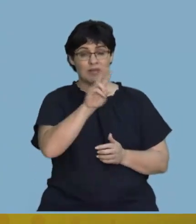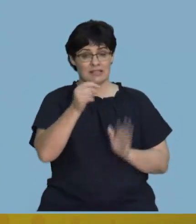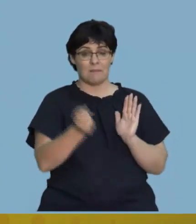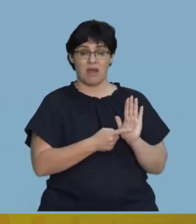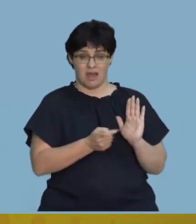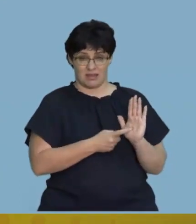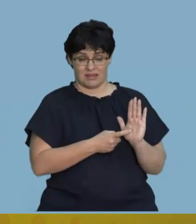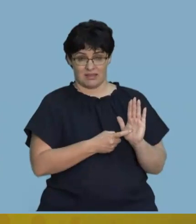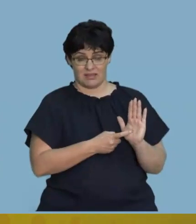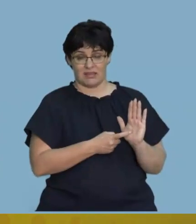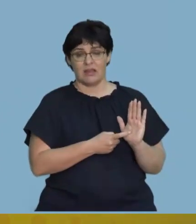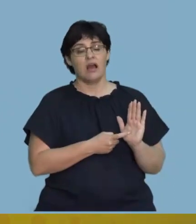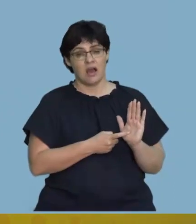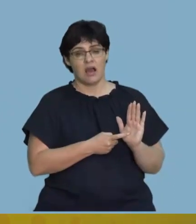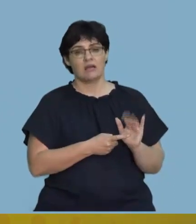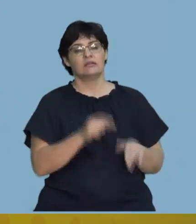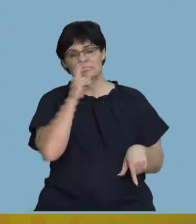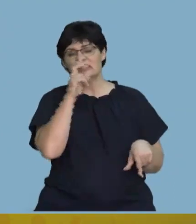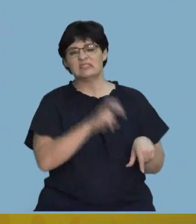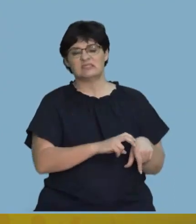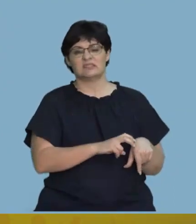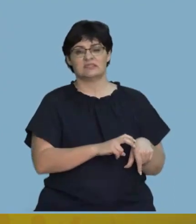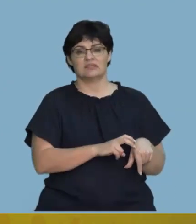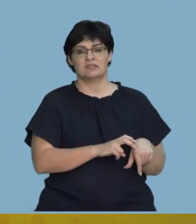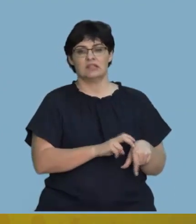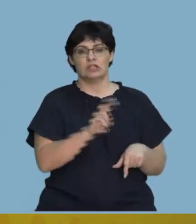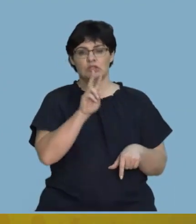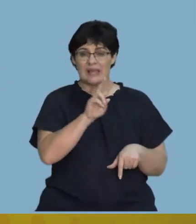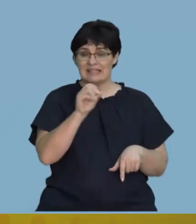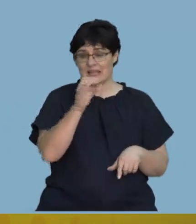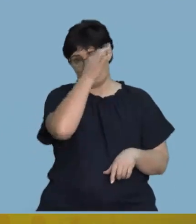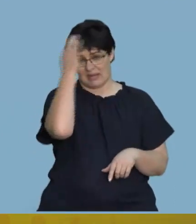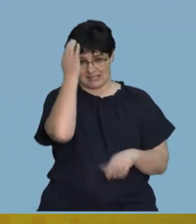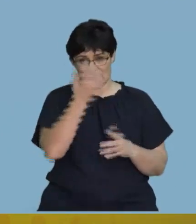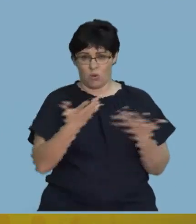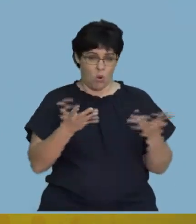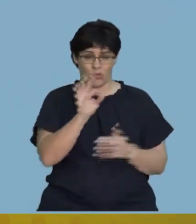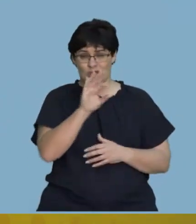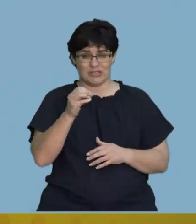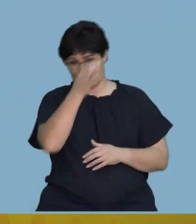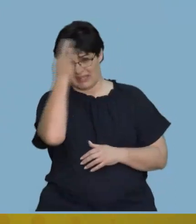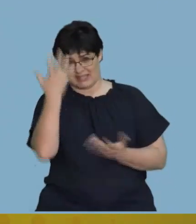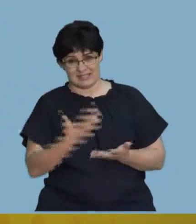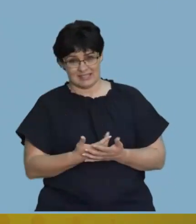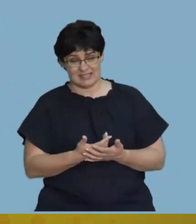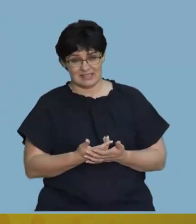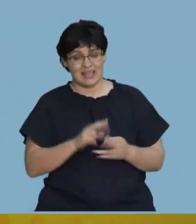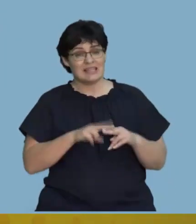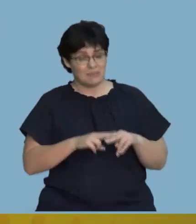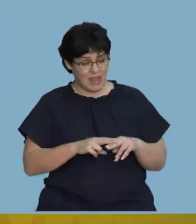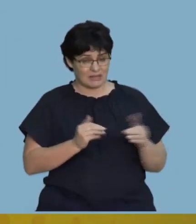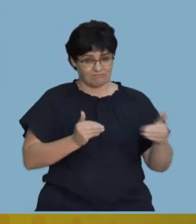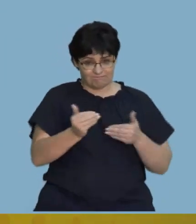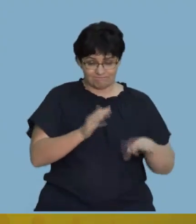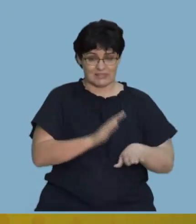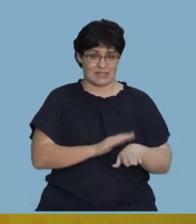marks kind of a question deserves at least 20 minutes or to 30 minutes, depending how you manage